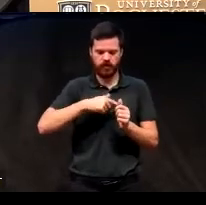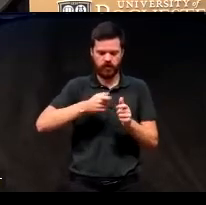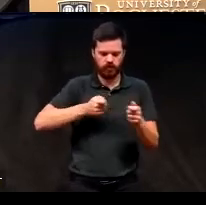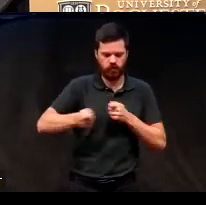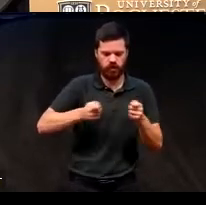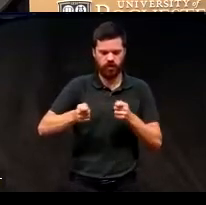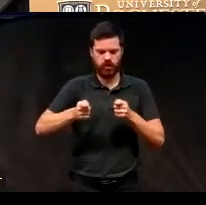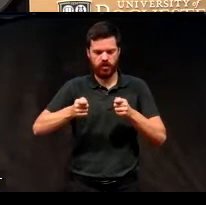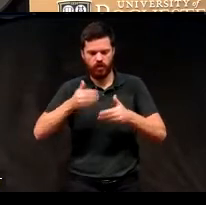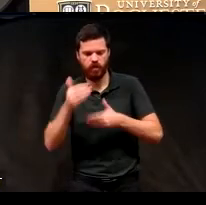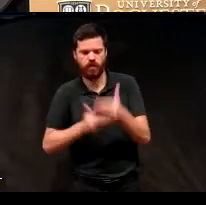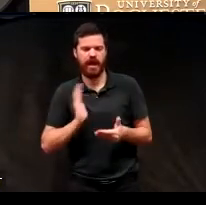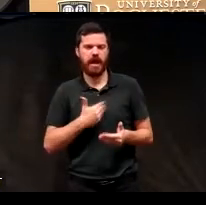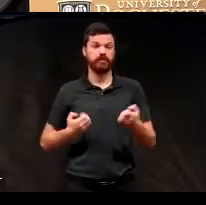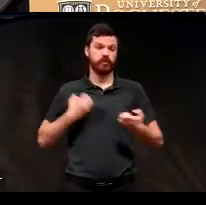emotions.